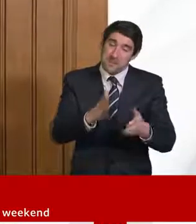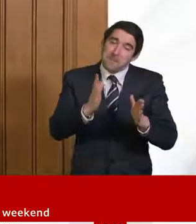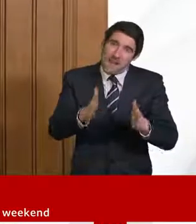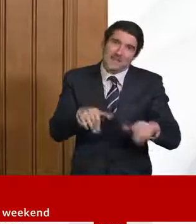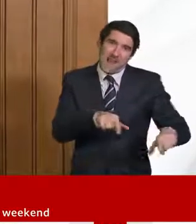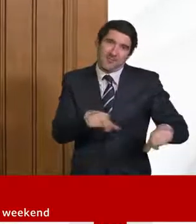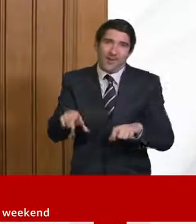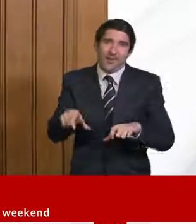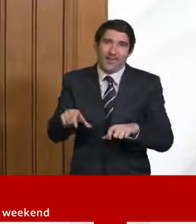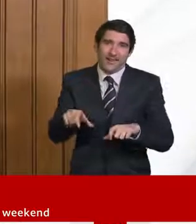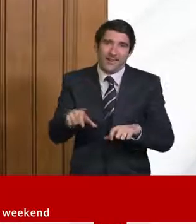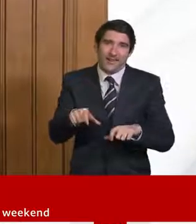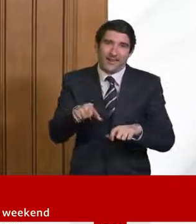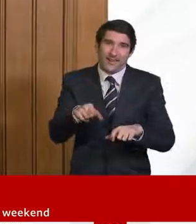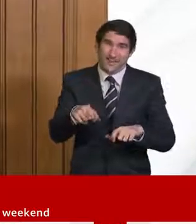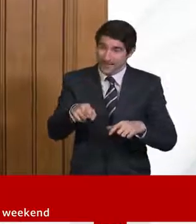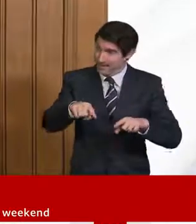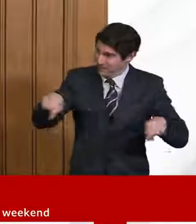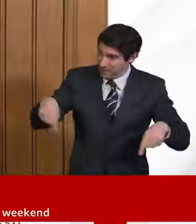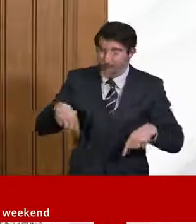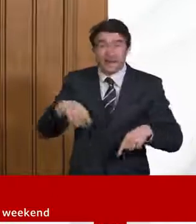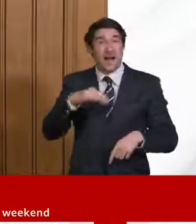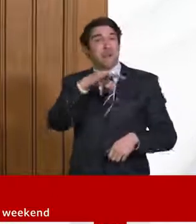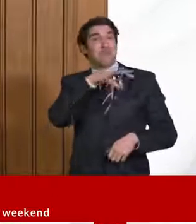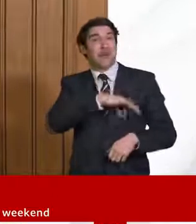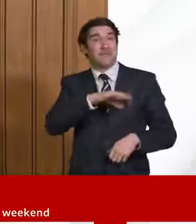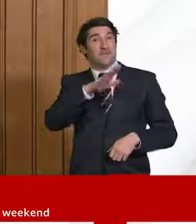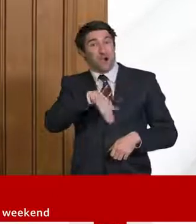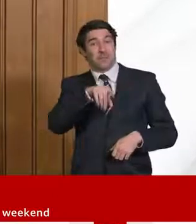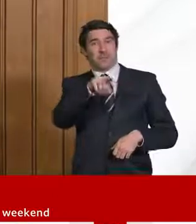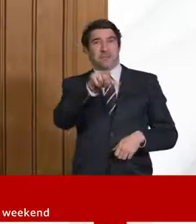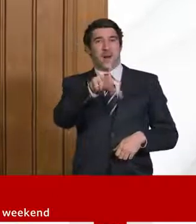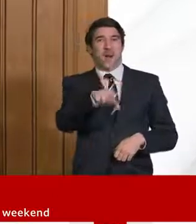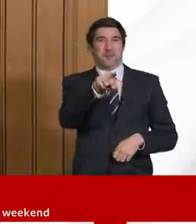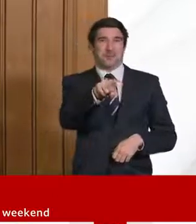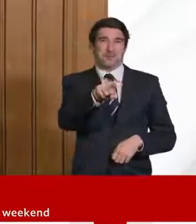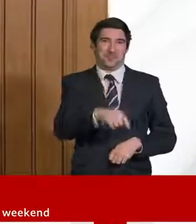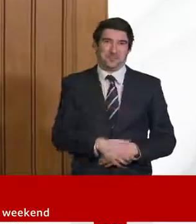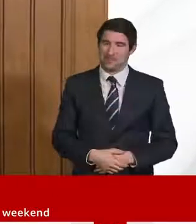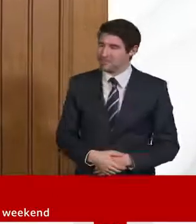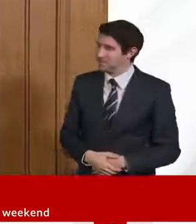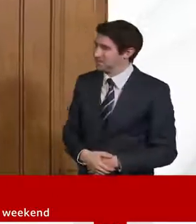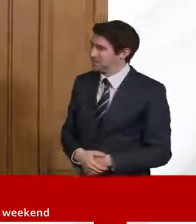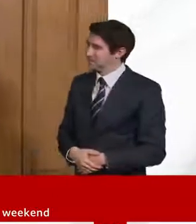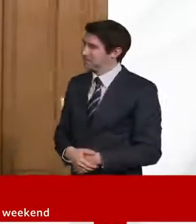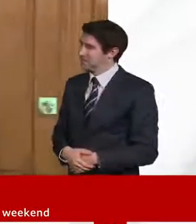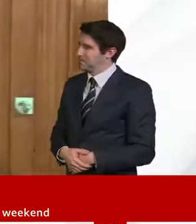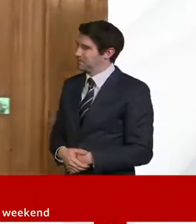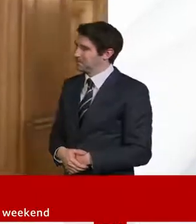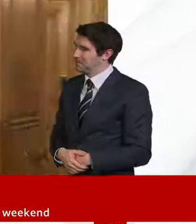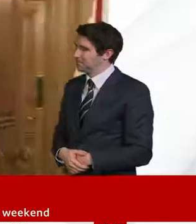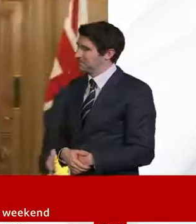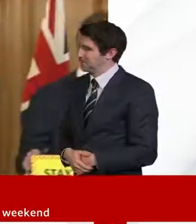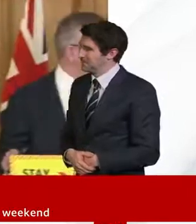that because that is the only way that we will get through this. Thank you, Stephen. Jenny, I don't know if you want